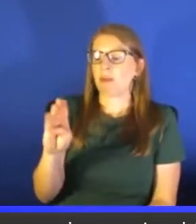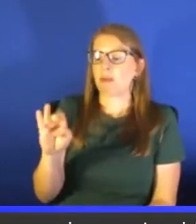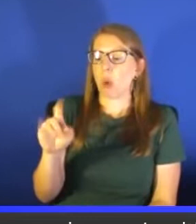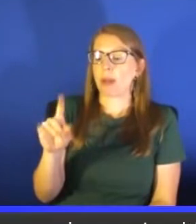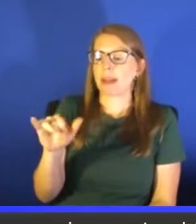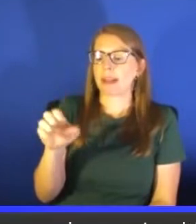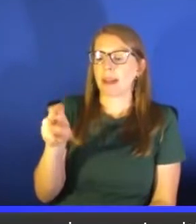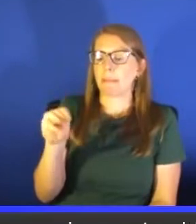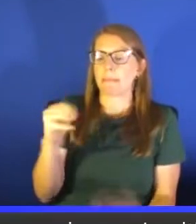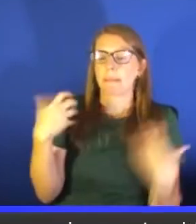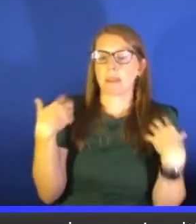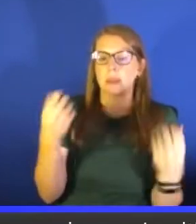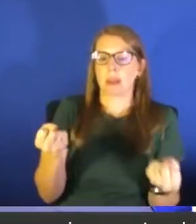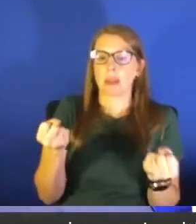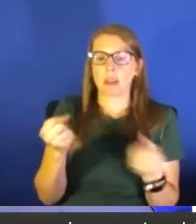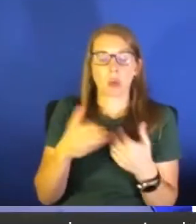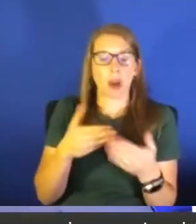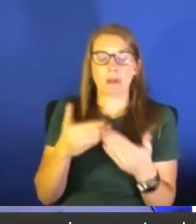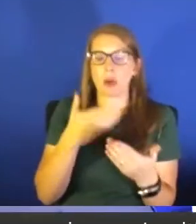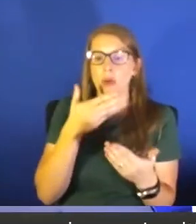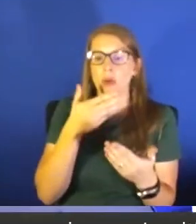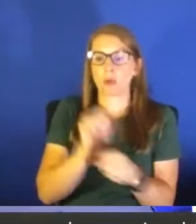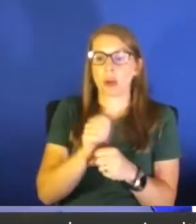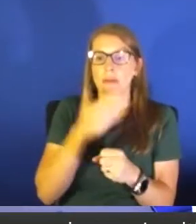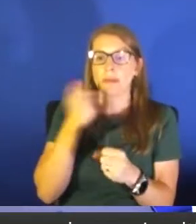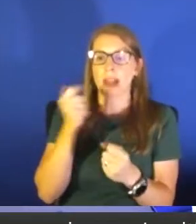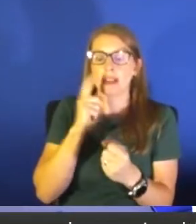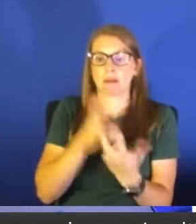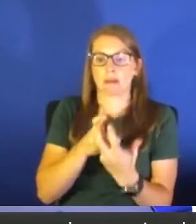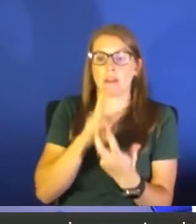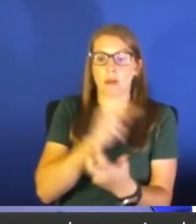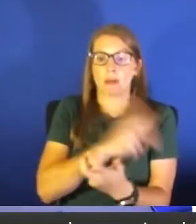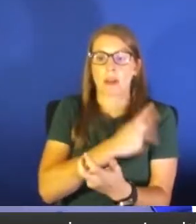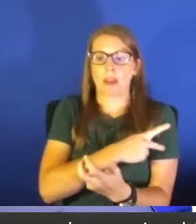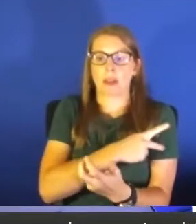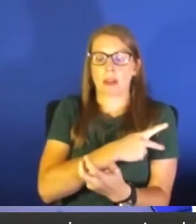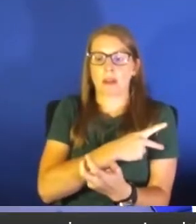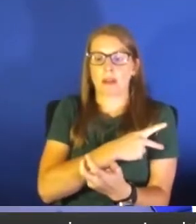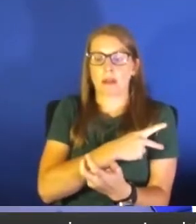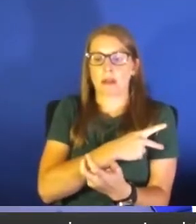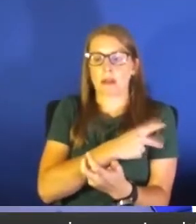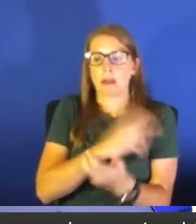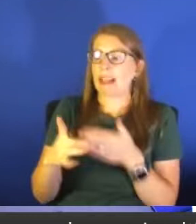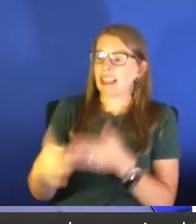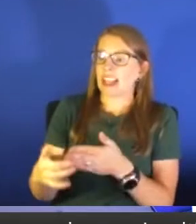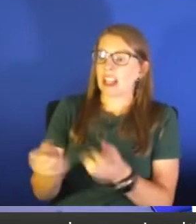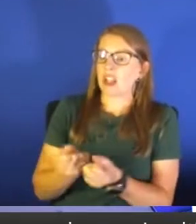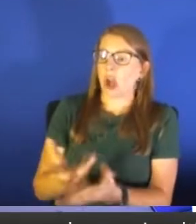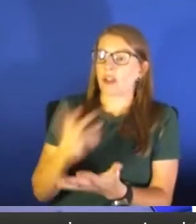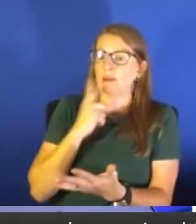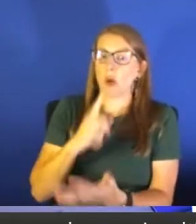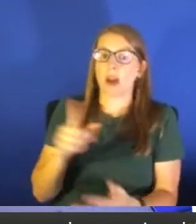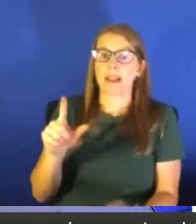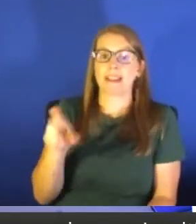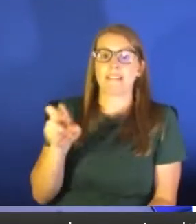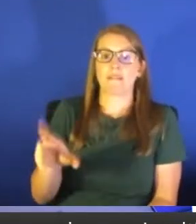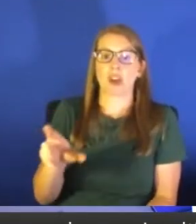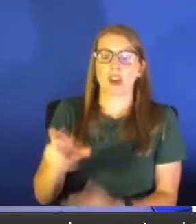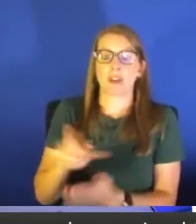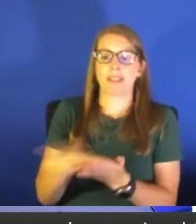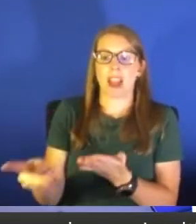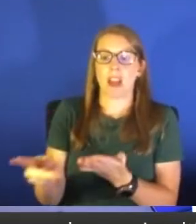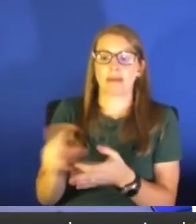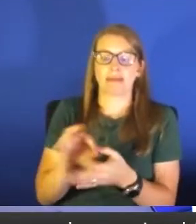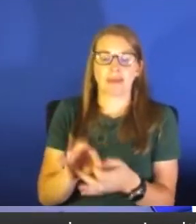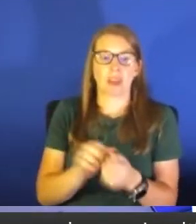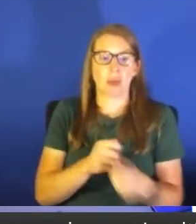achieve that is best. I want to ask you, what is the leading cause of liver failure now that leads to transplant?